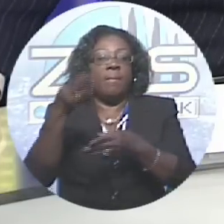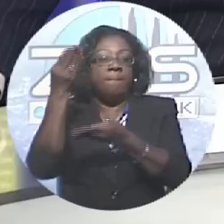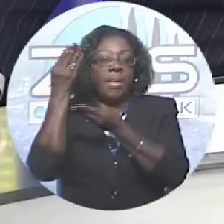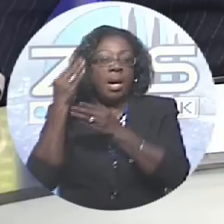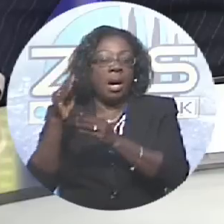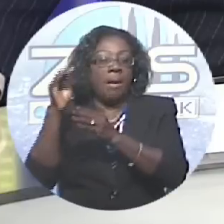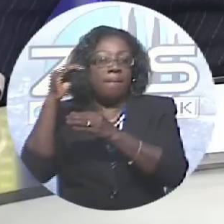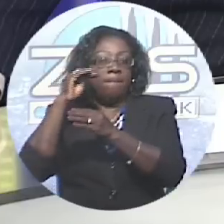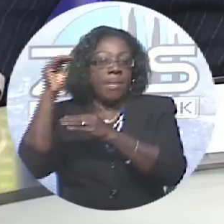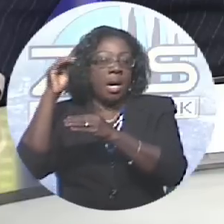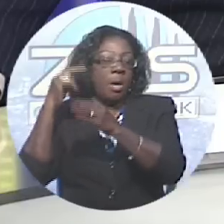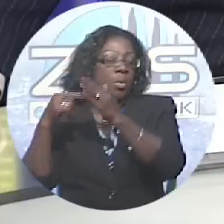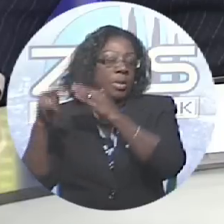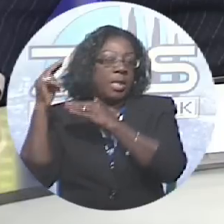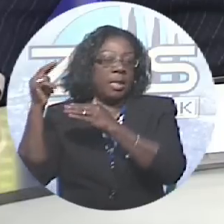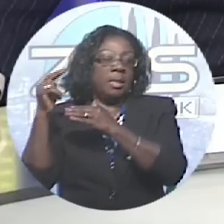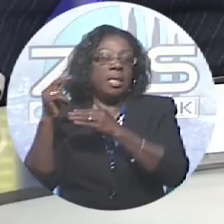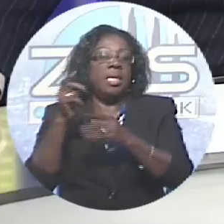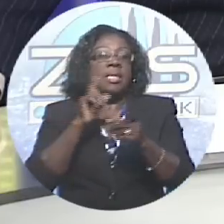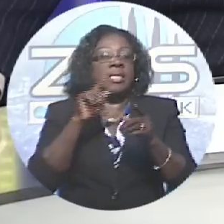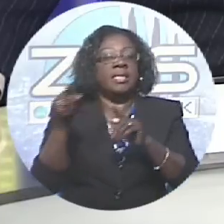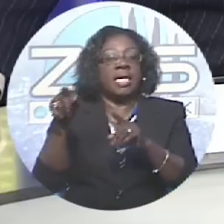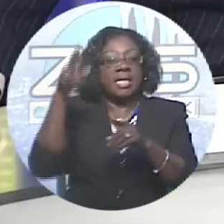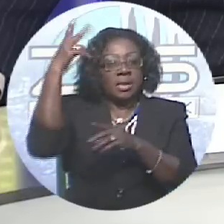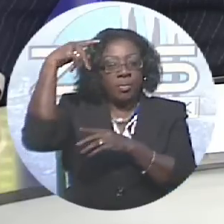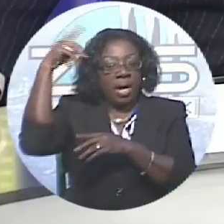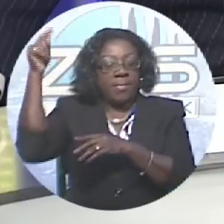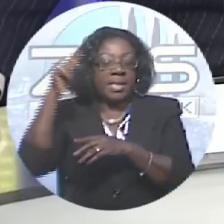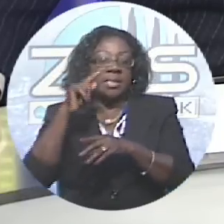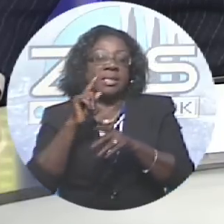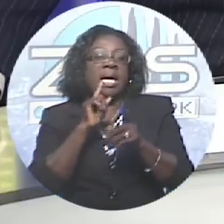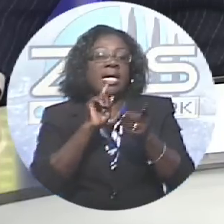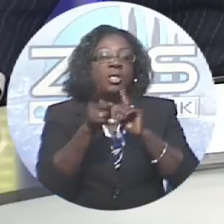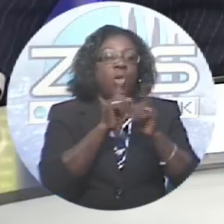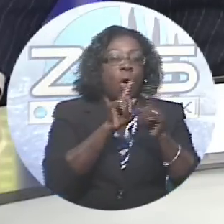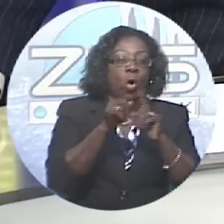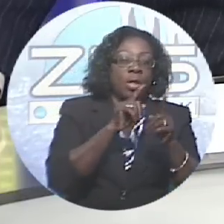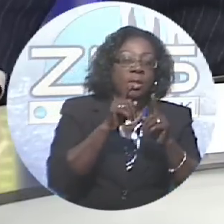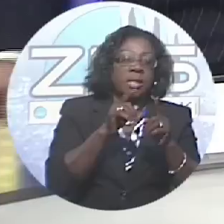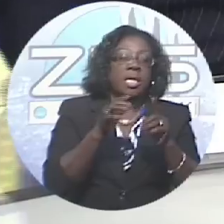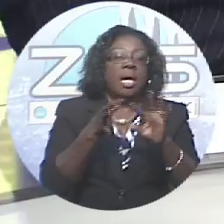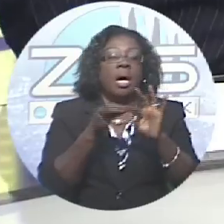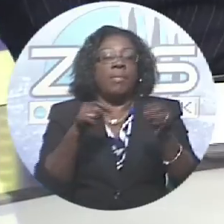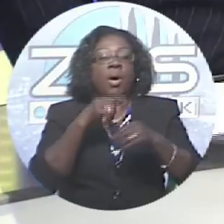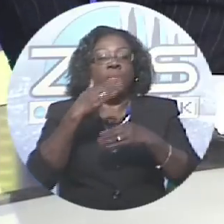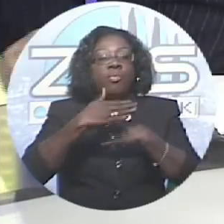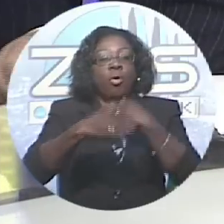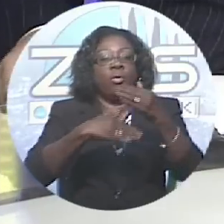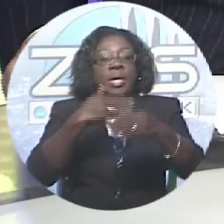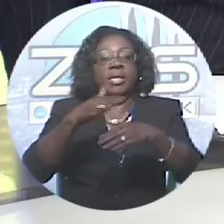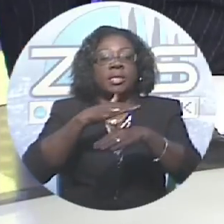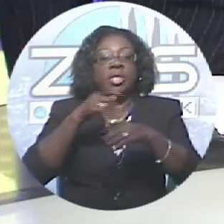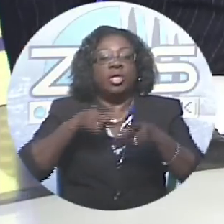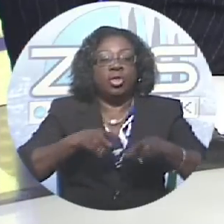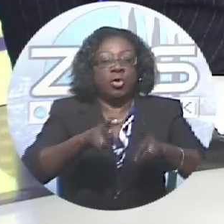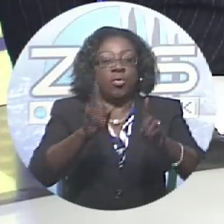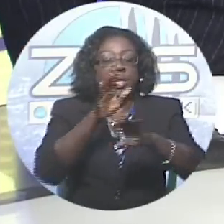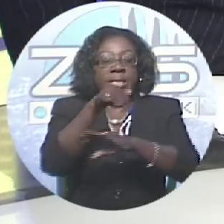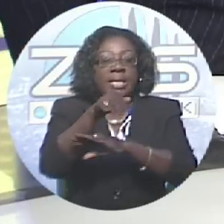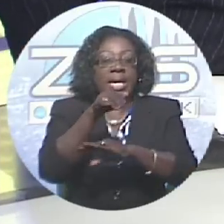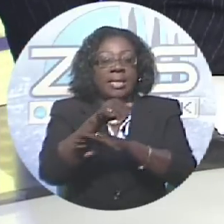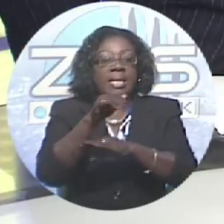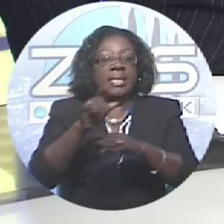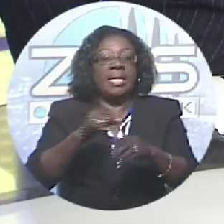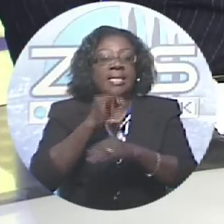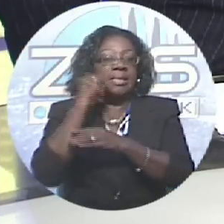reports progress in negotiations and talks overnight. It also comes as the SLS luxury brand places an idea on the table that